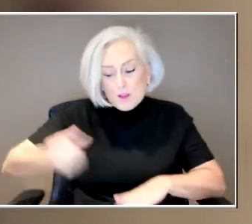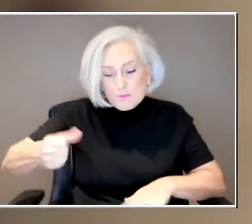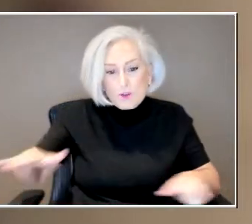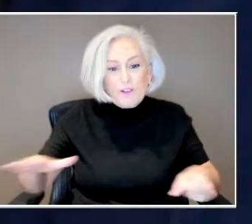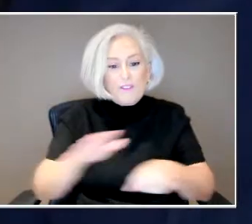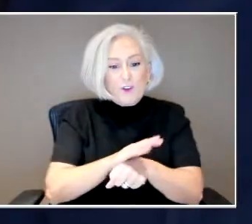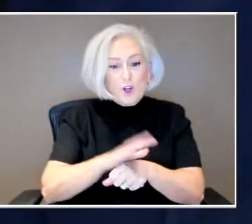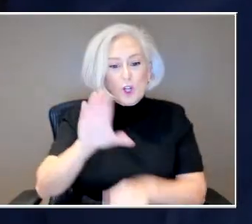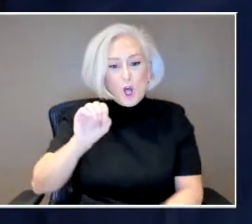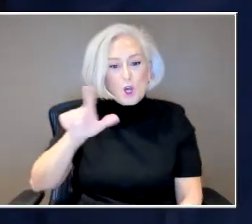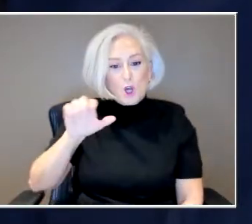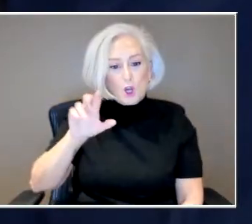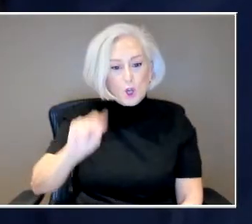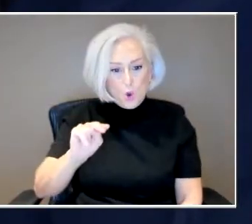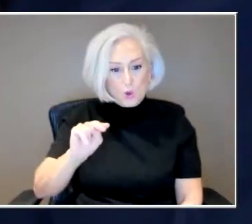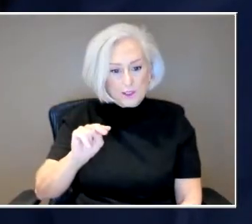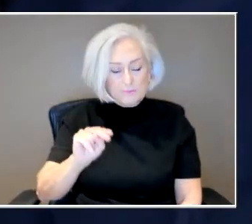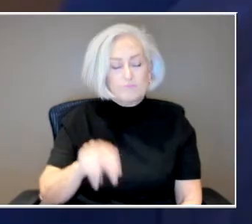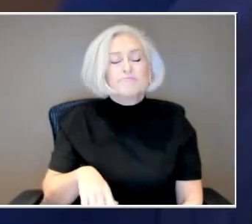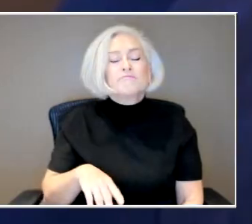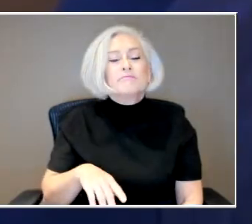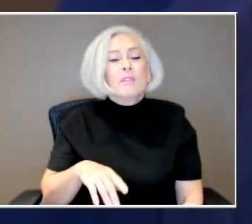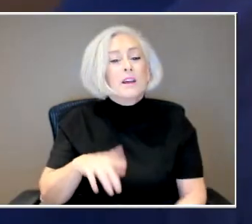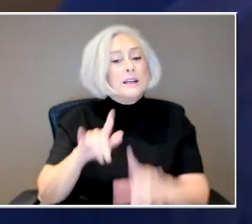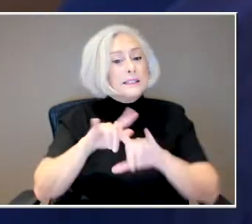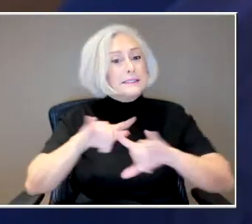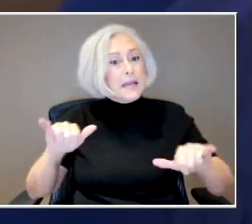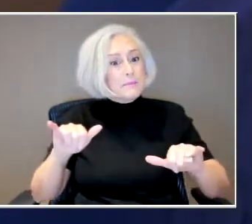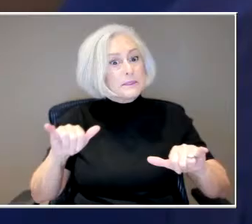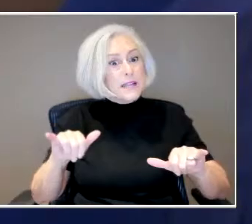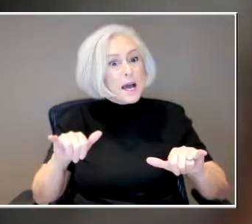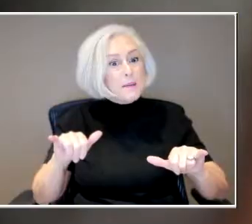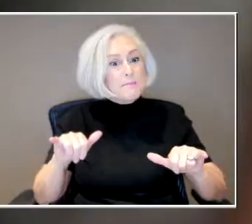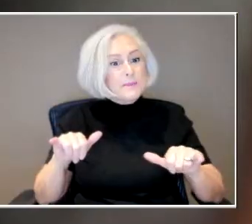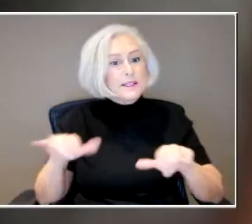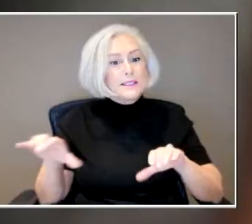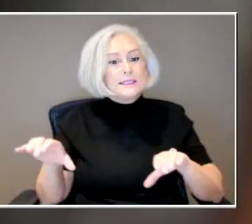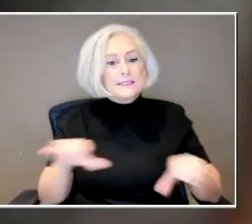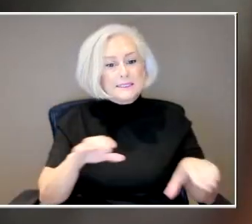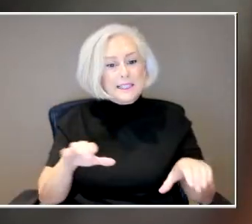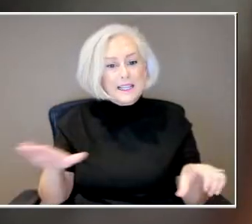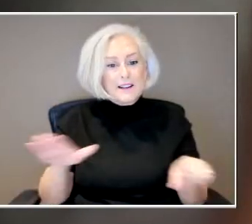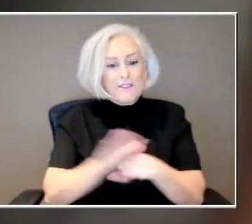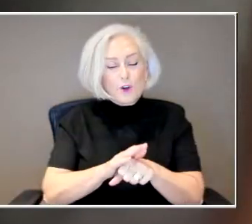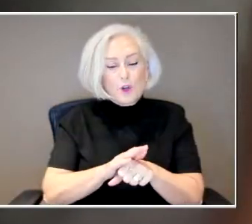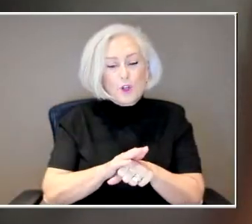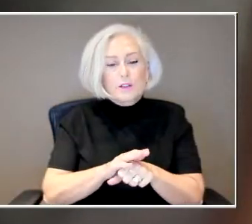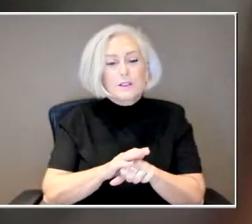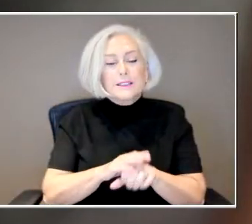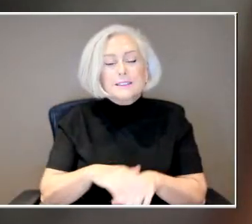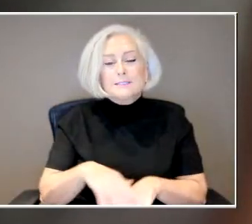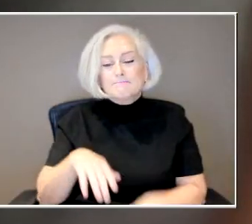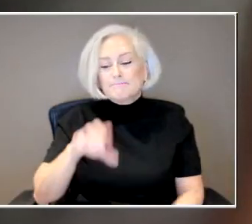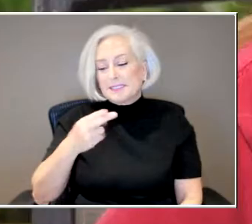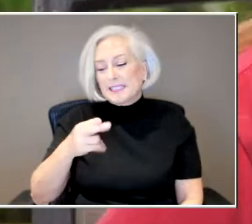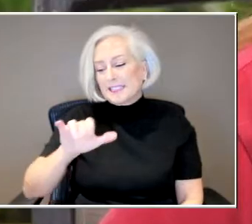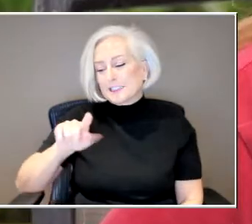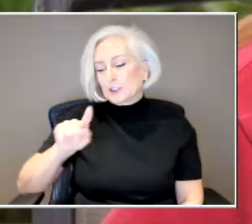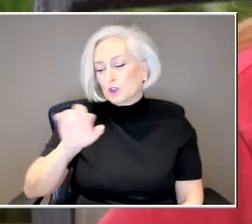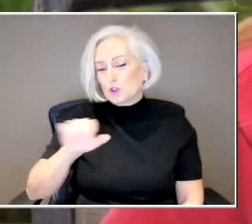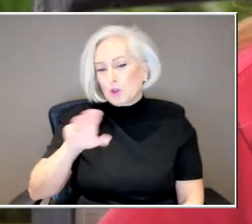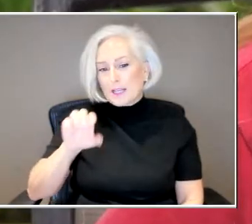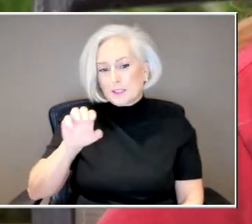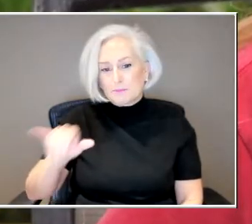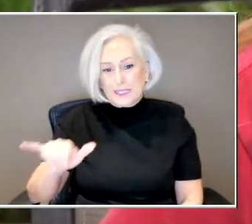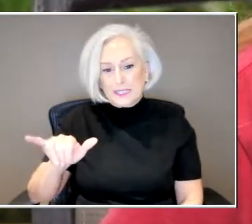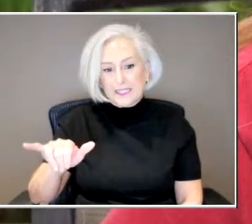total colonectomy, and then at the same time did the complete hysterectomy. I was done having kids. I was all for that. Like, I